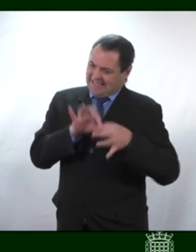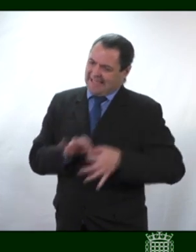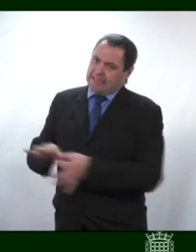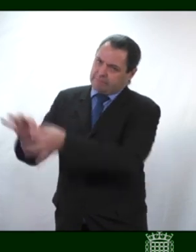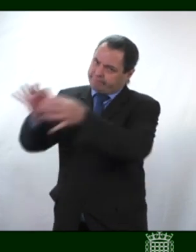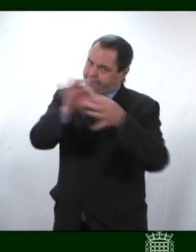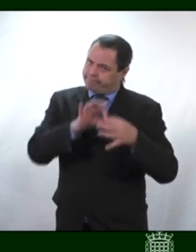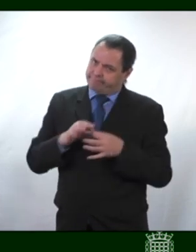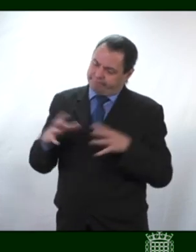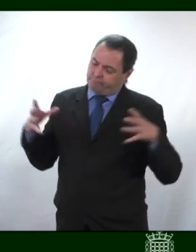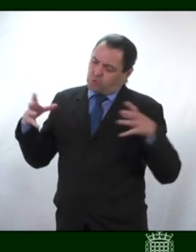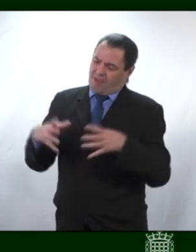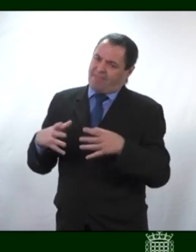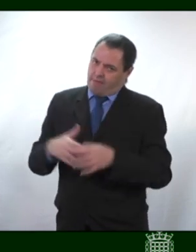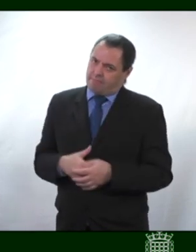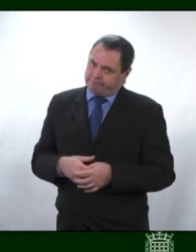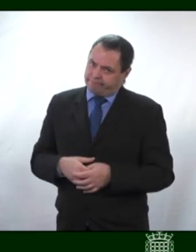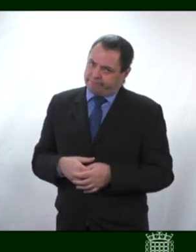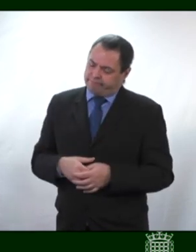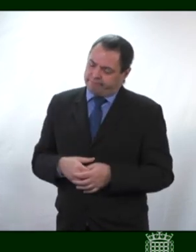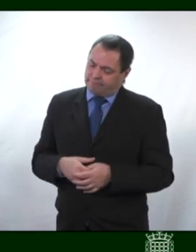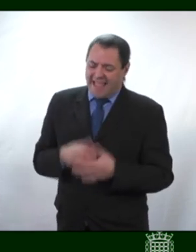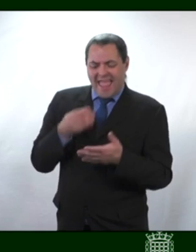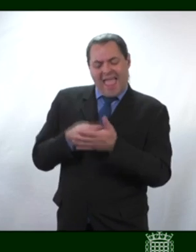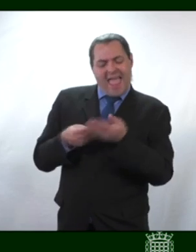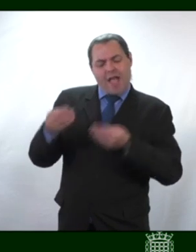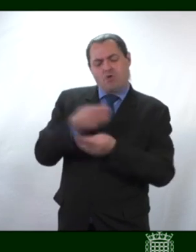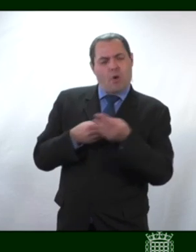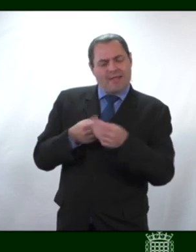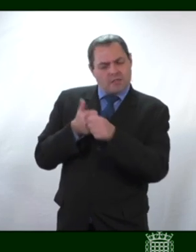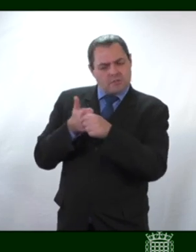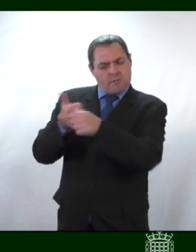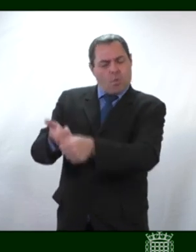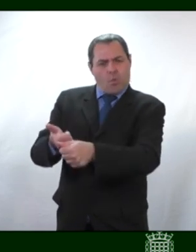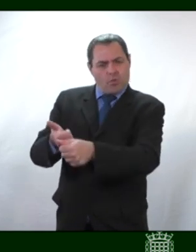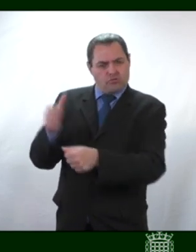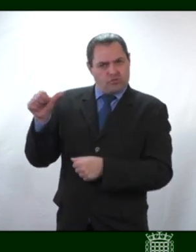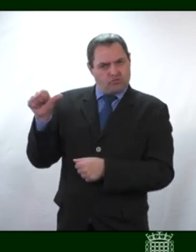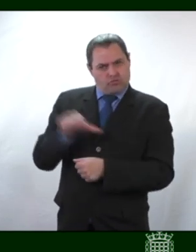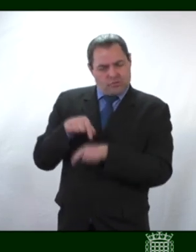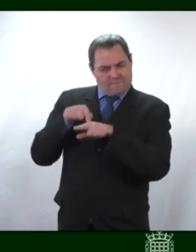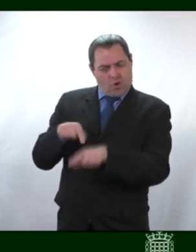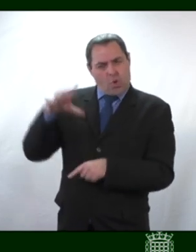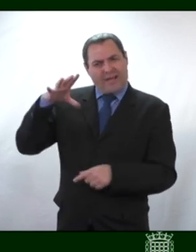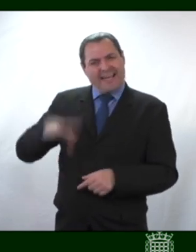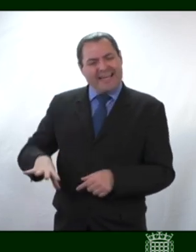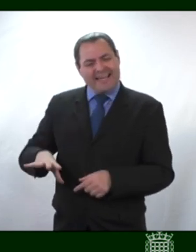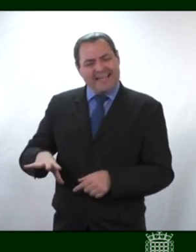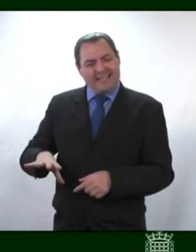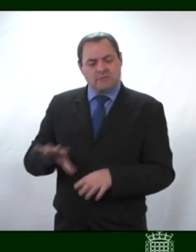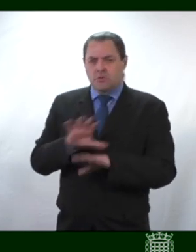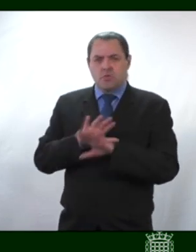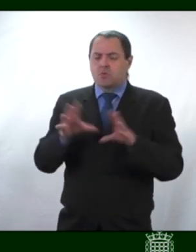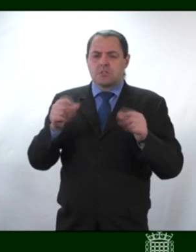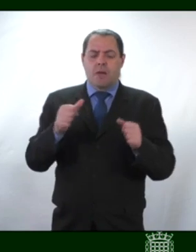this evening. But shouldn't any economic support package be based on need, not some unpublished